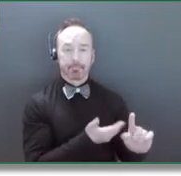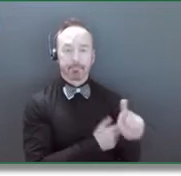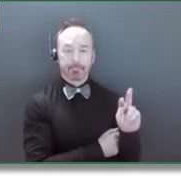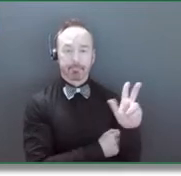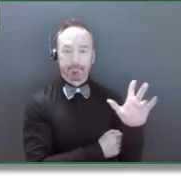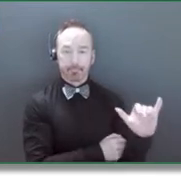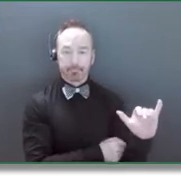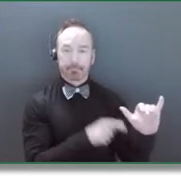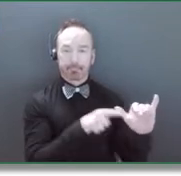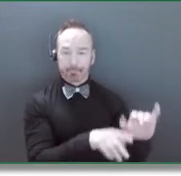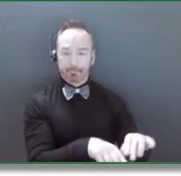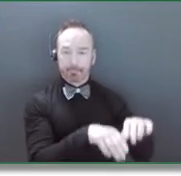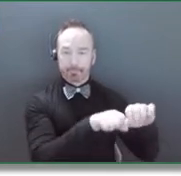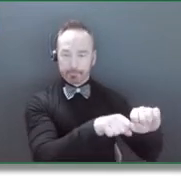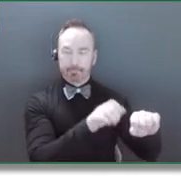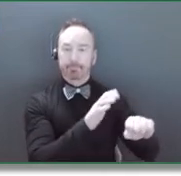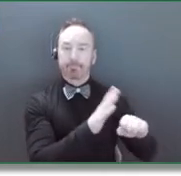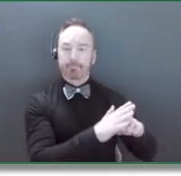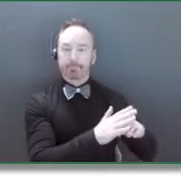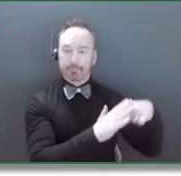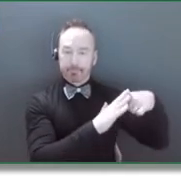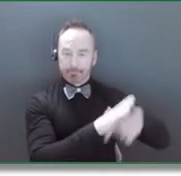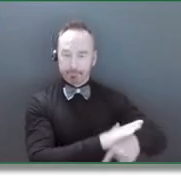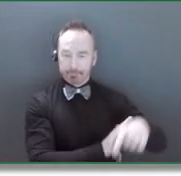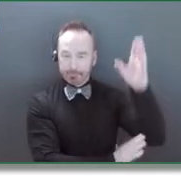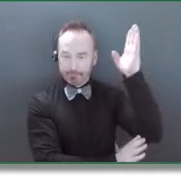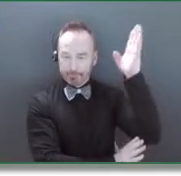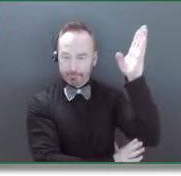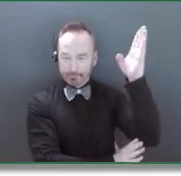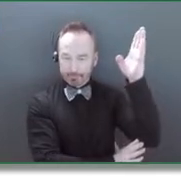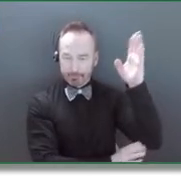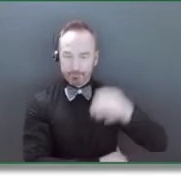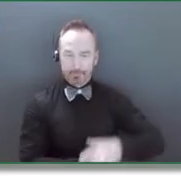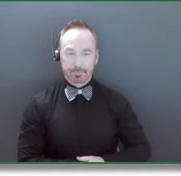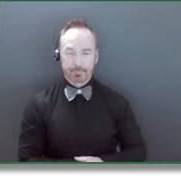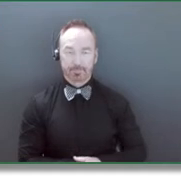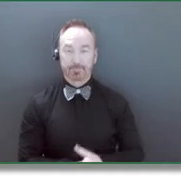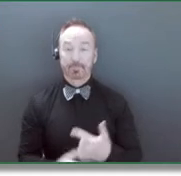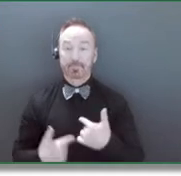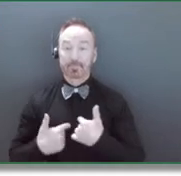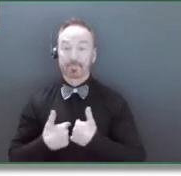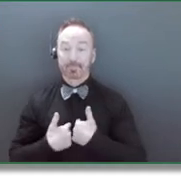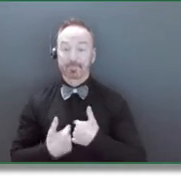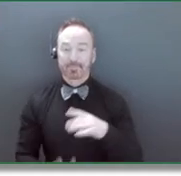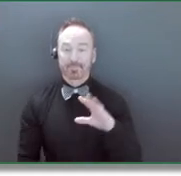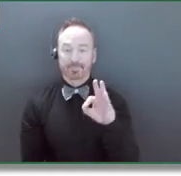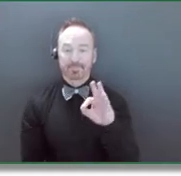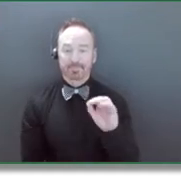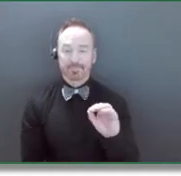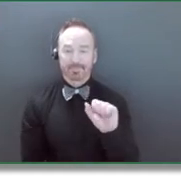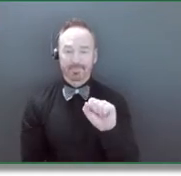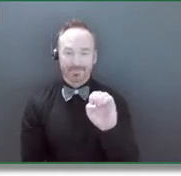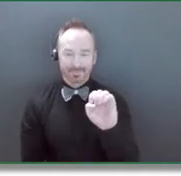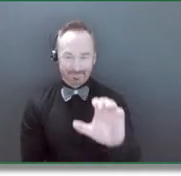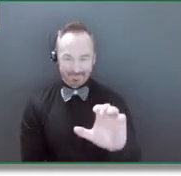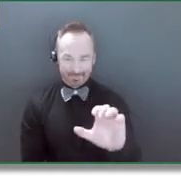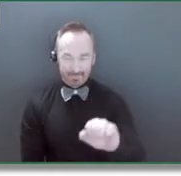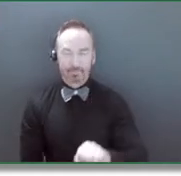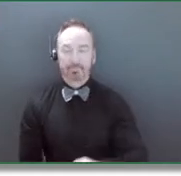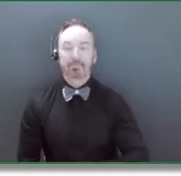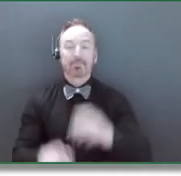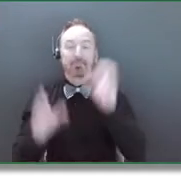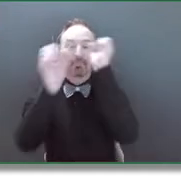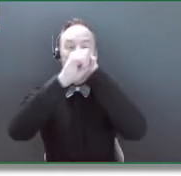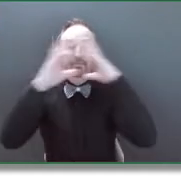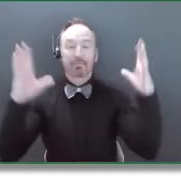presentation. I've got 90 seconds. The Australian context around